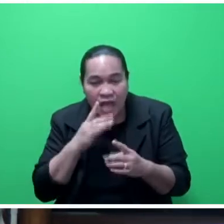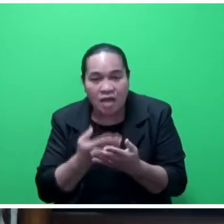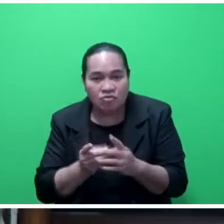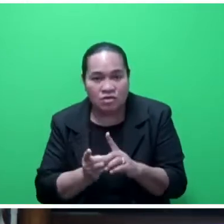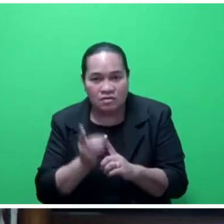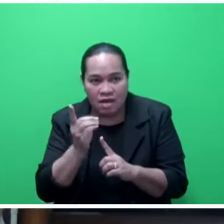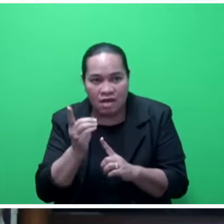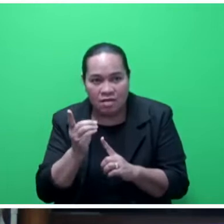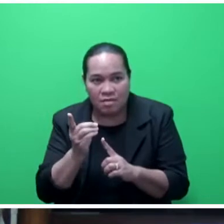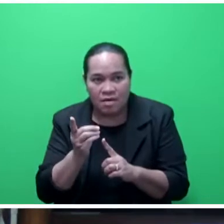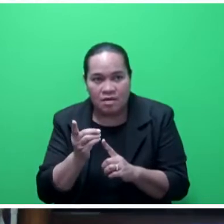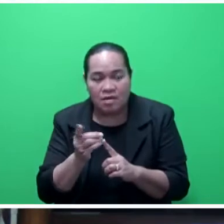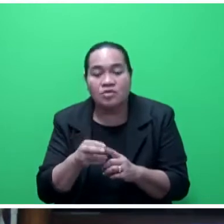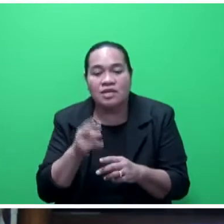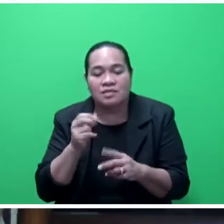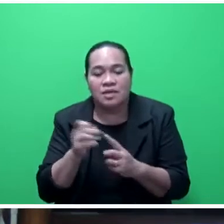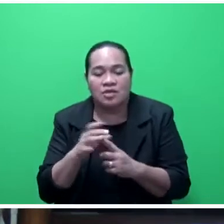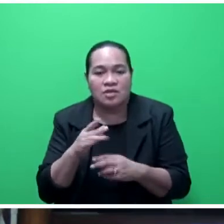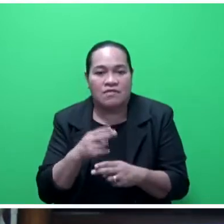support women farmers, Mr. Speaker.